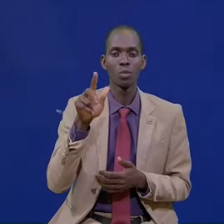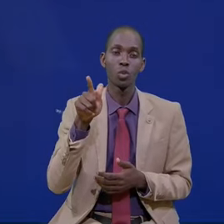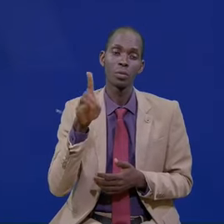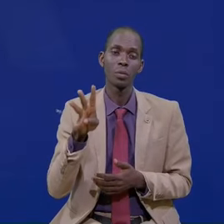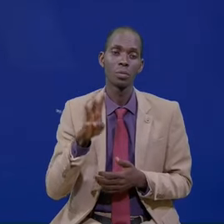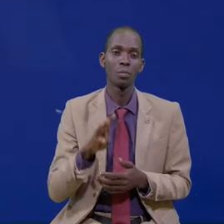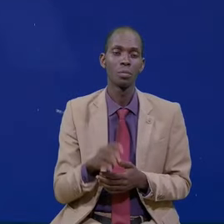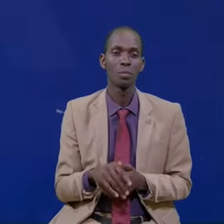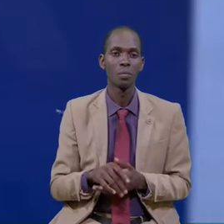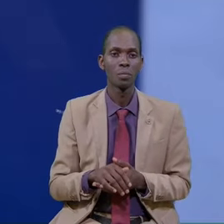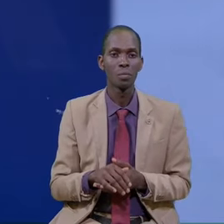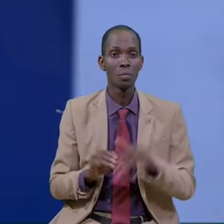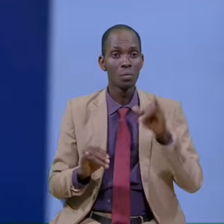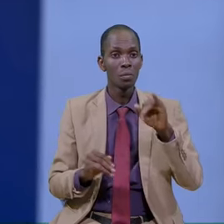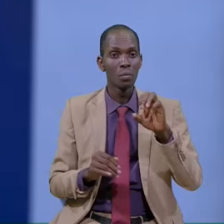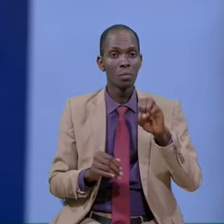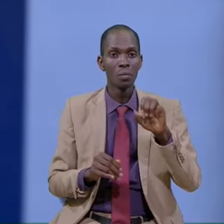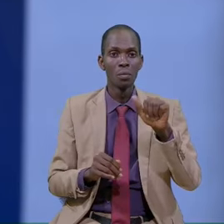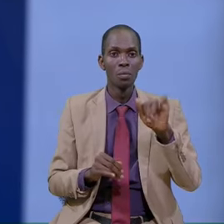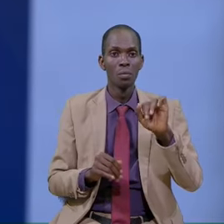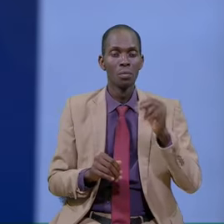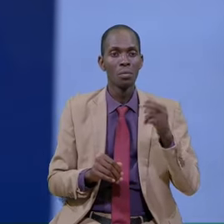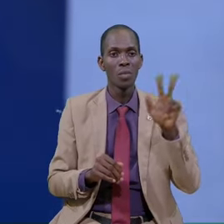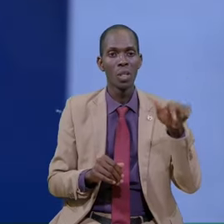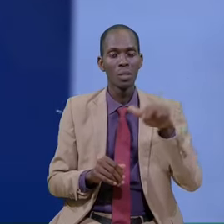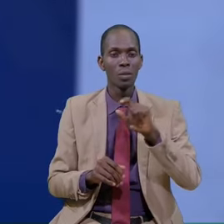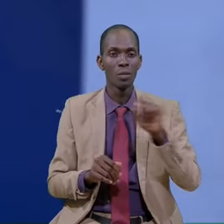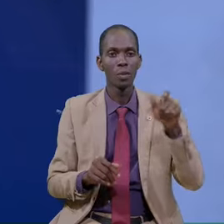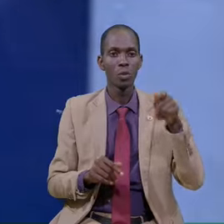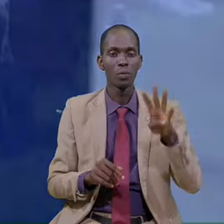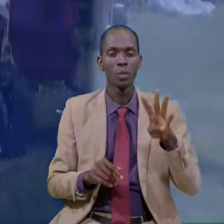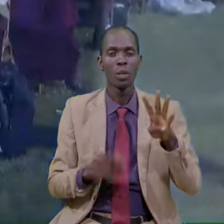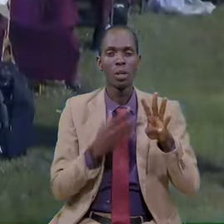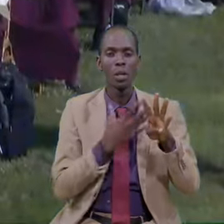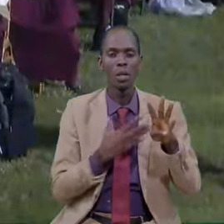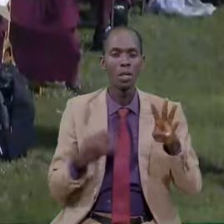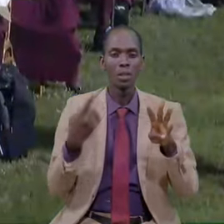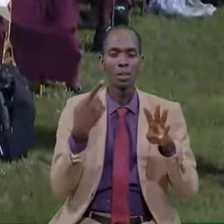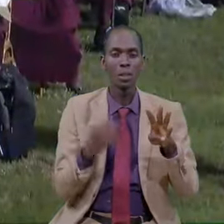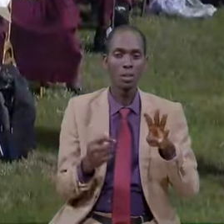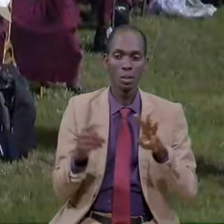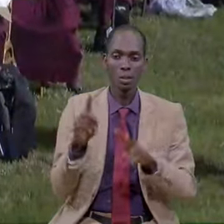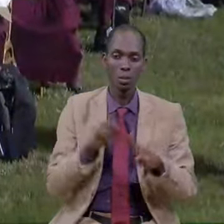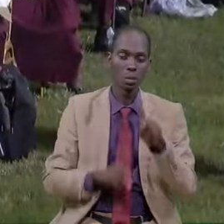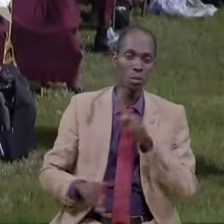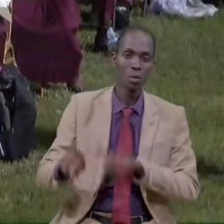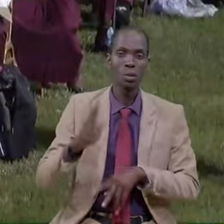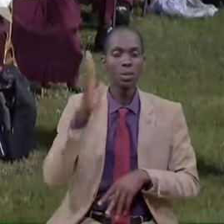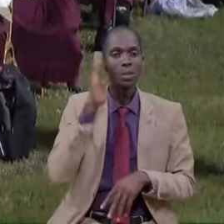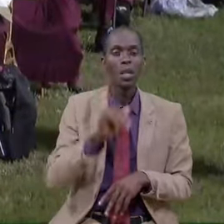33 reading from verse 24 and the inhabitant shall not